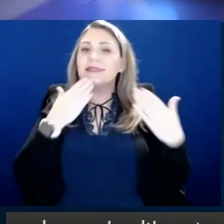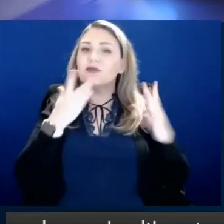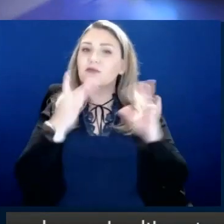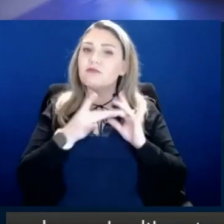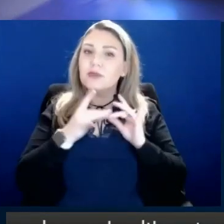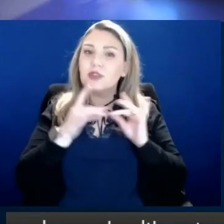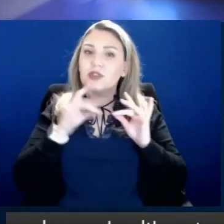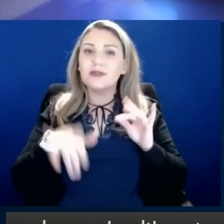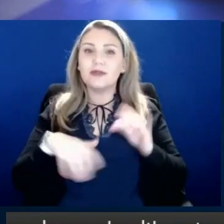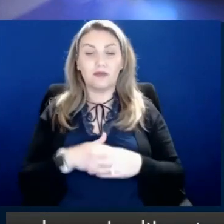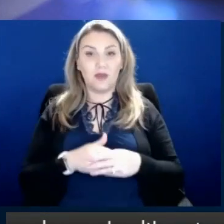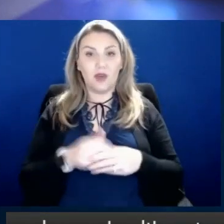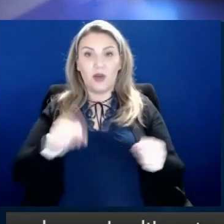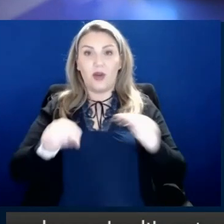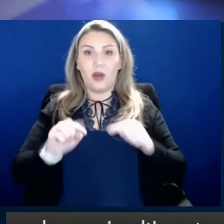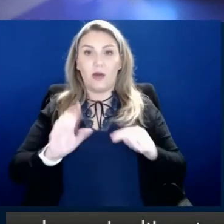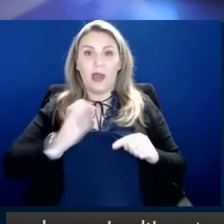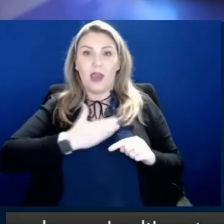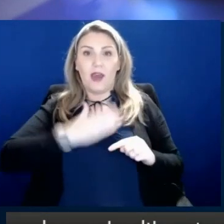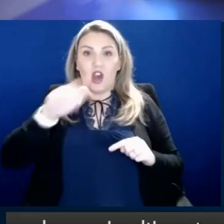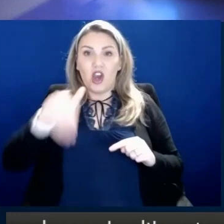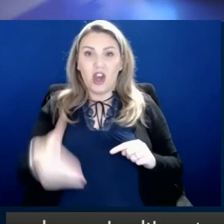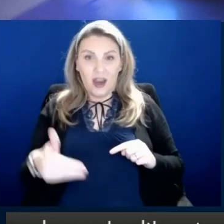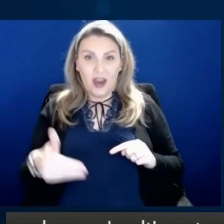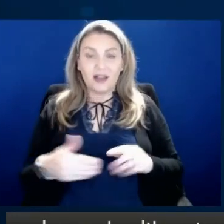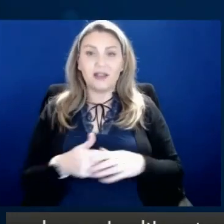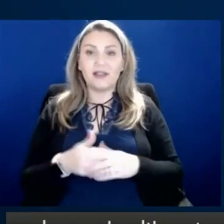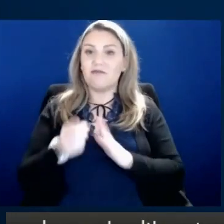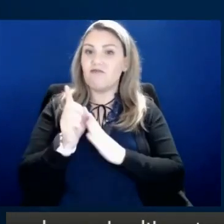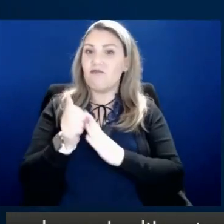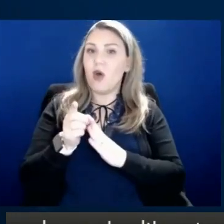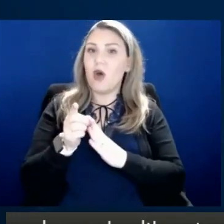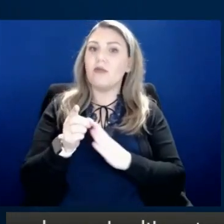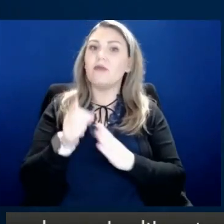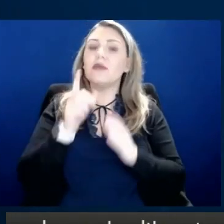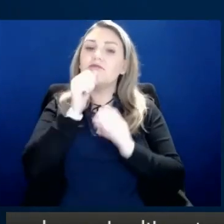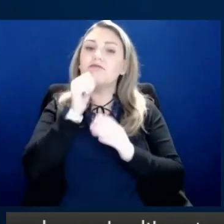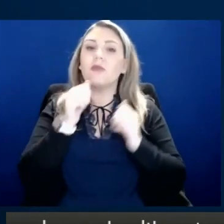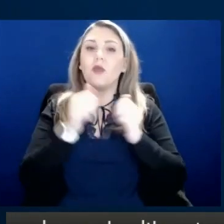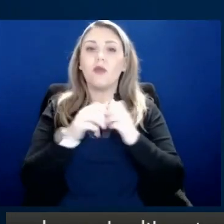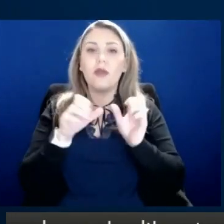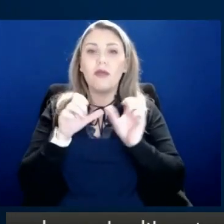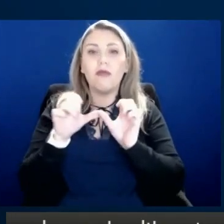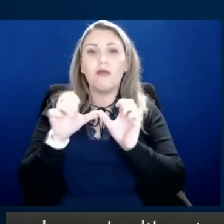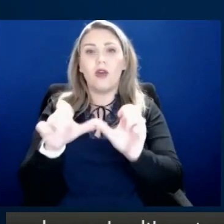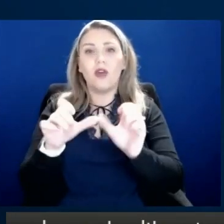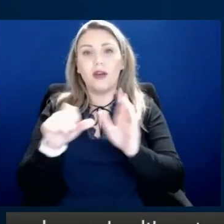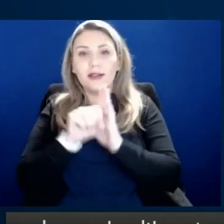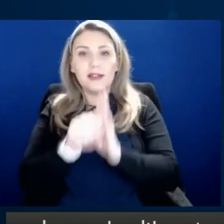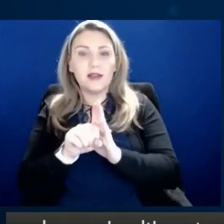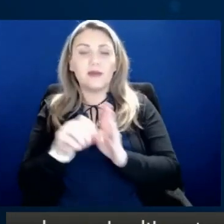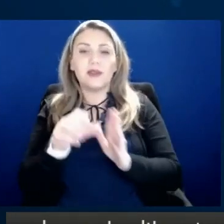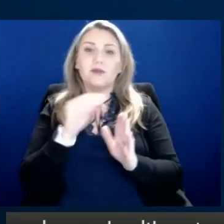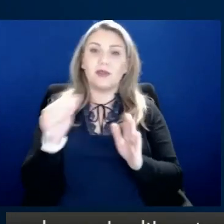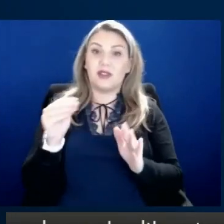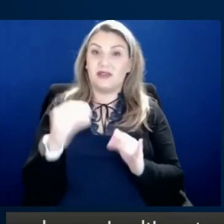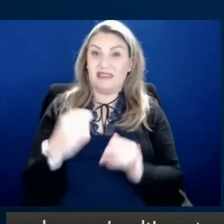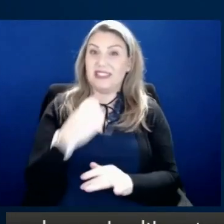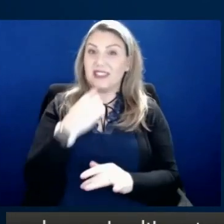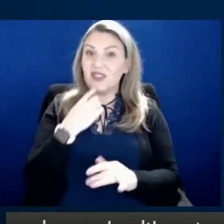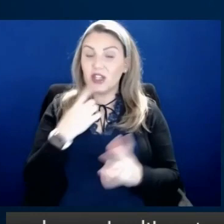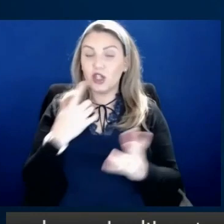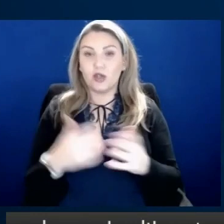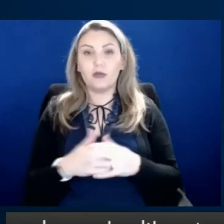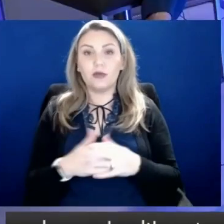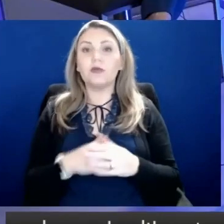back to our guests here in just a moment, who are both dealing with long haul COVID symptoms and in cases that have been quite severe. But Jill, I just want to bring in and